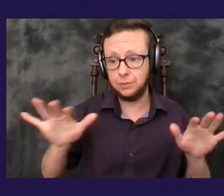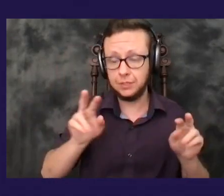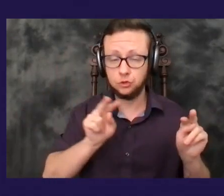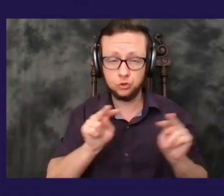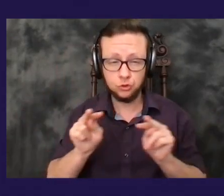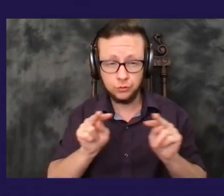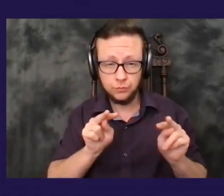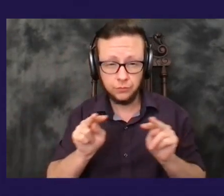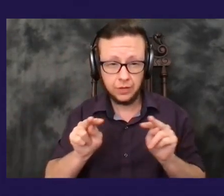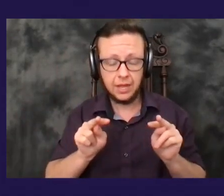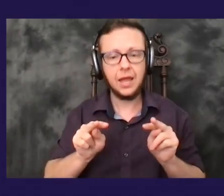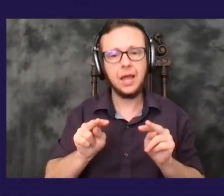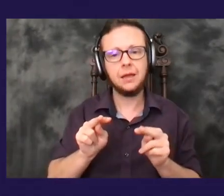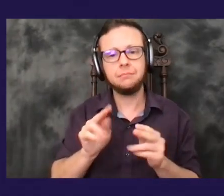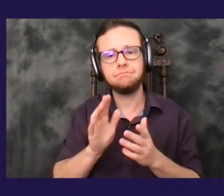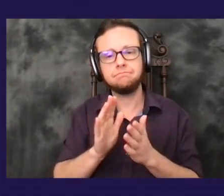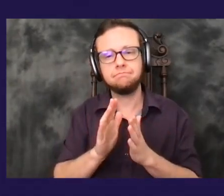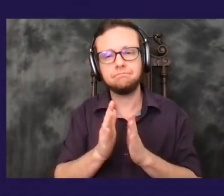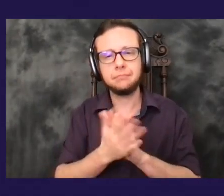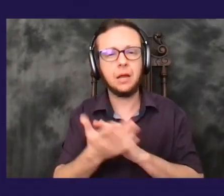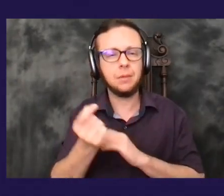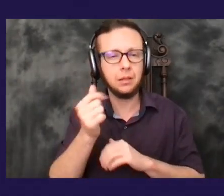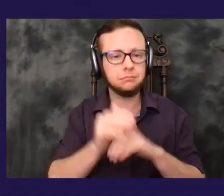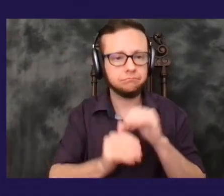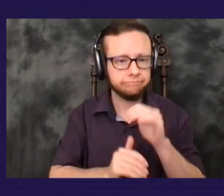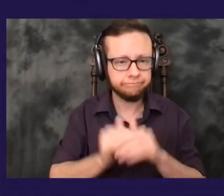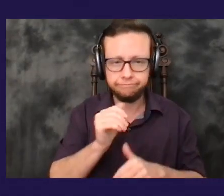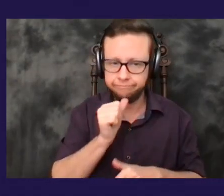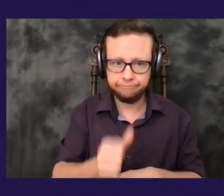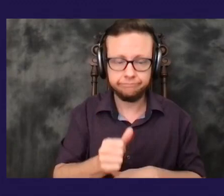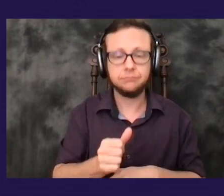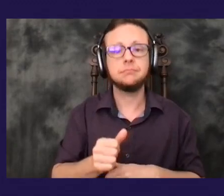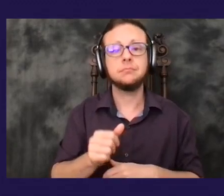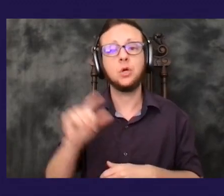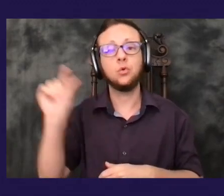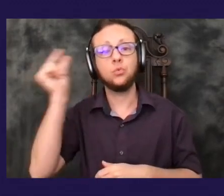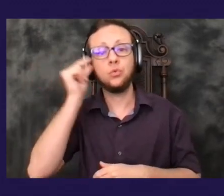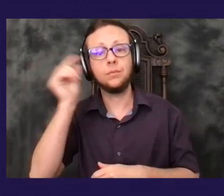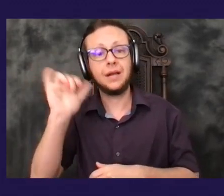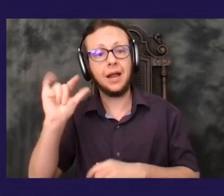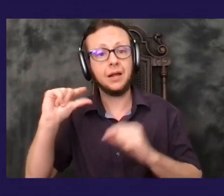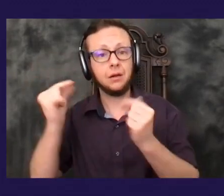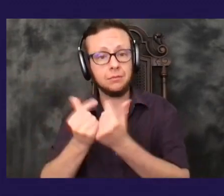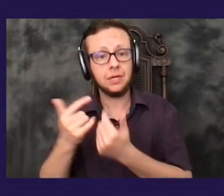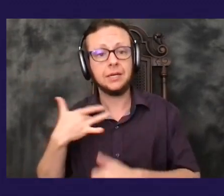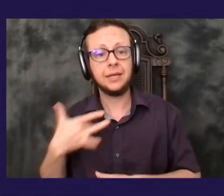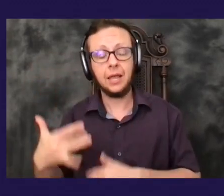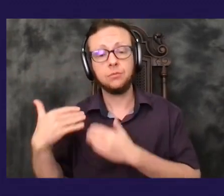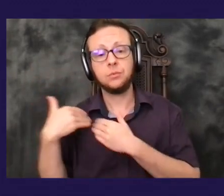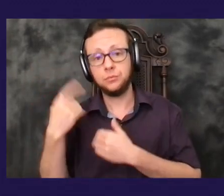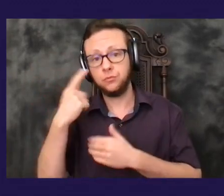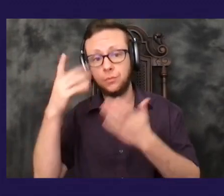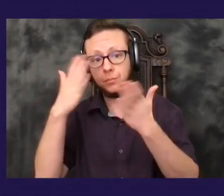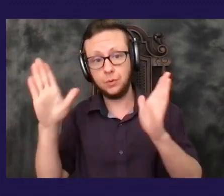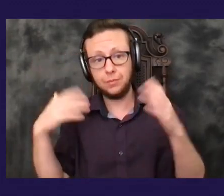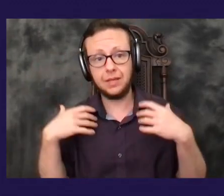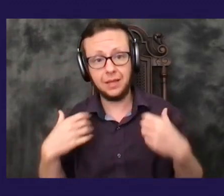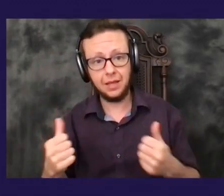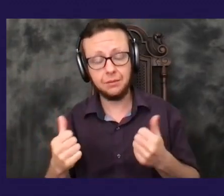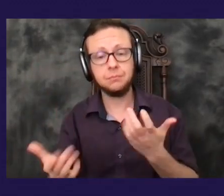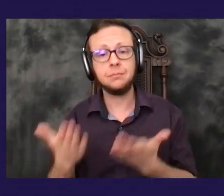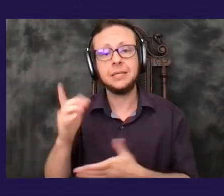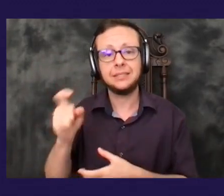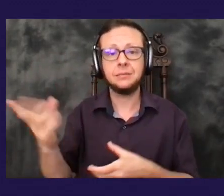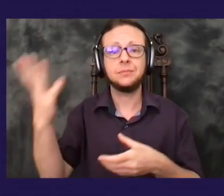creates a discomfort that the groups like government that are usually responsible for public health might need to get